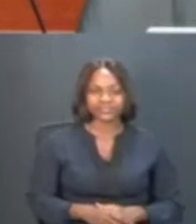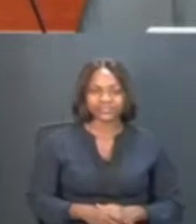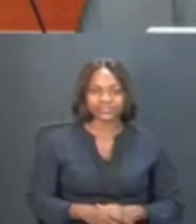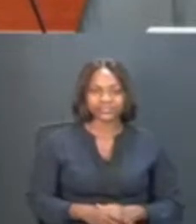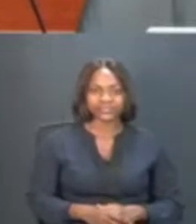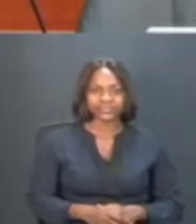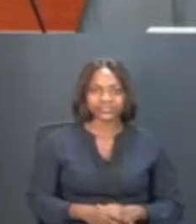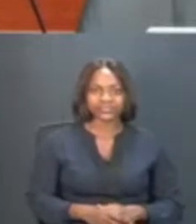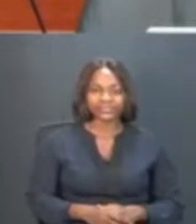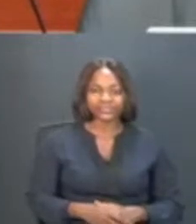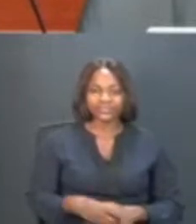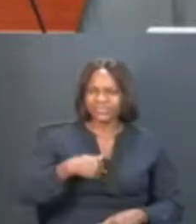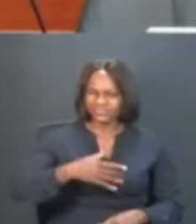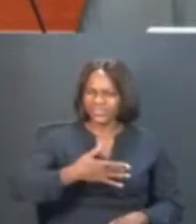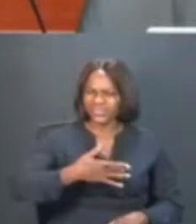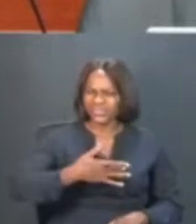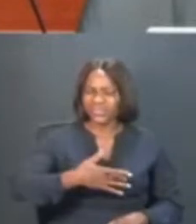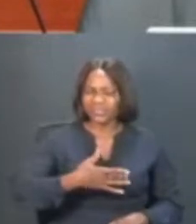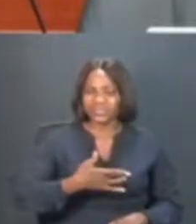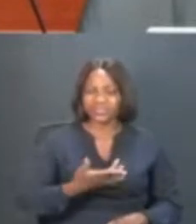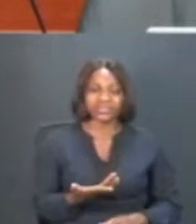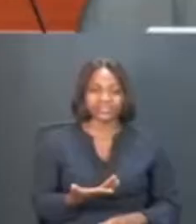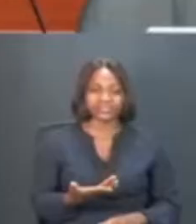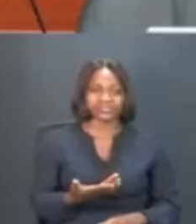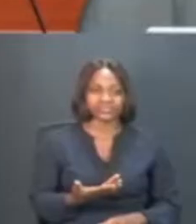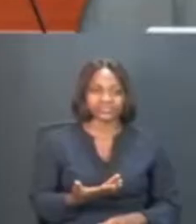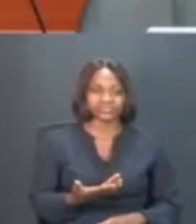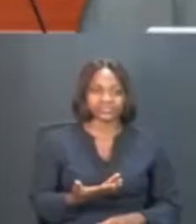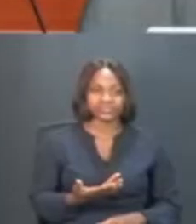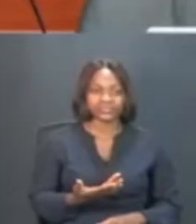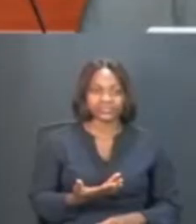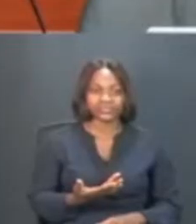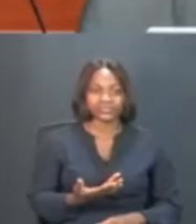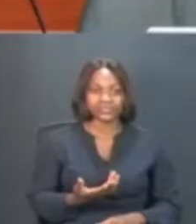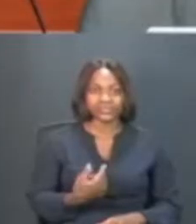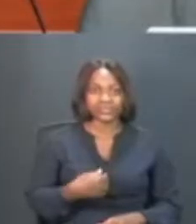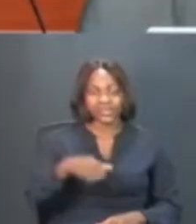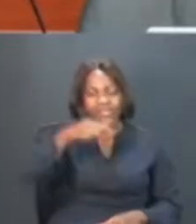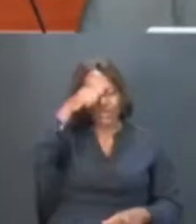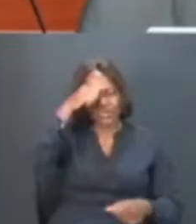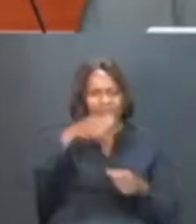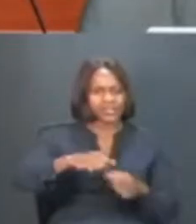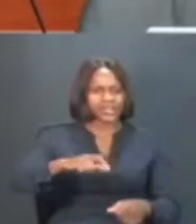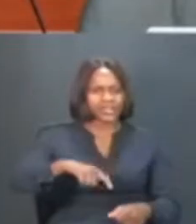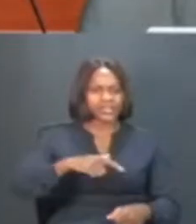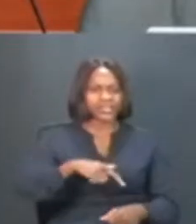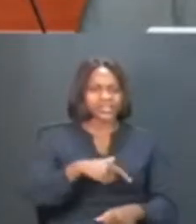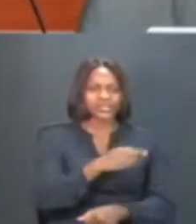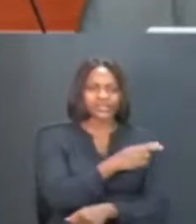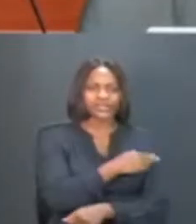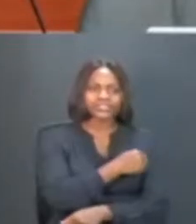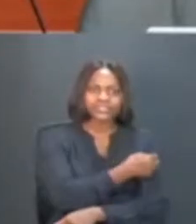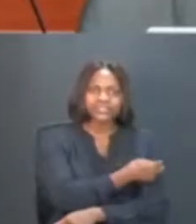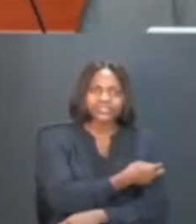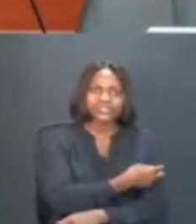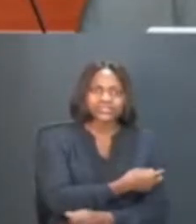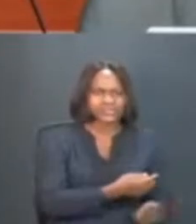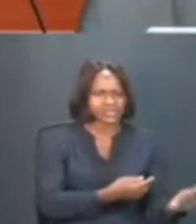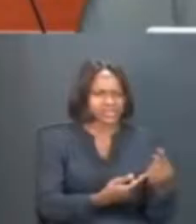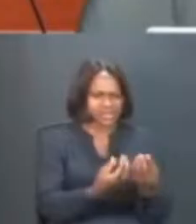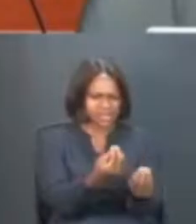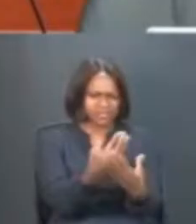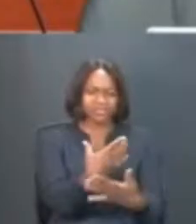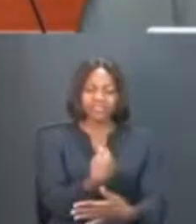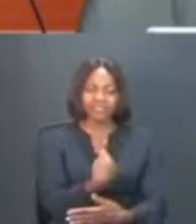it hits me. And I'm thinking, I remember at the Lagos hospital, the doctor was burdened to tell me